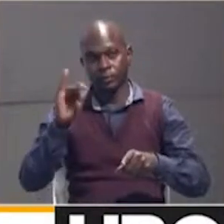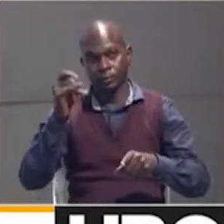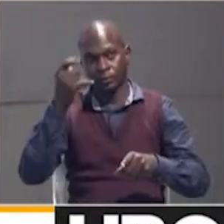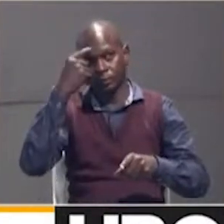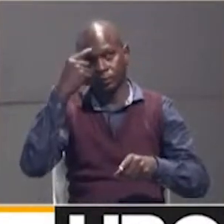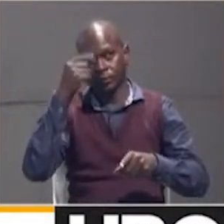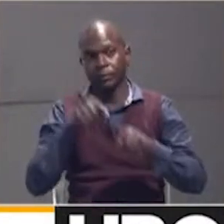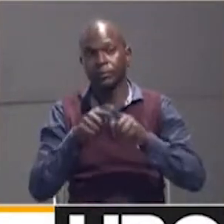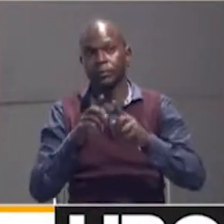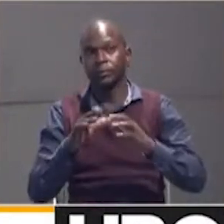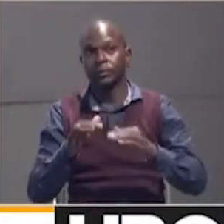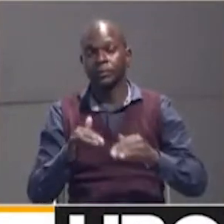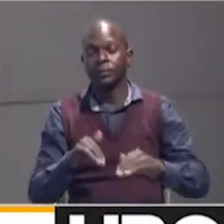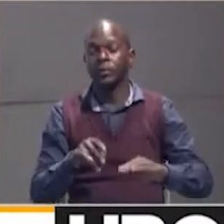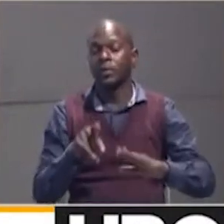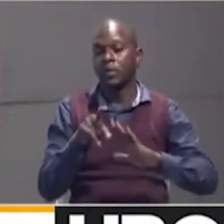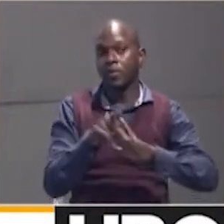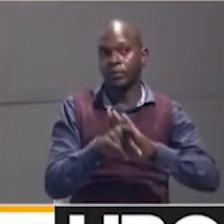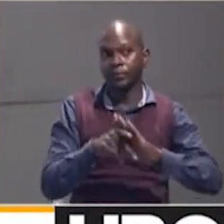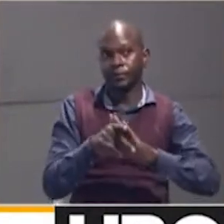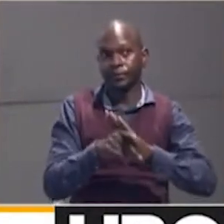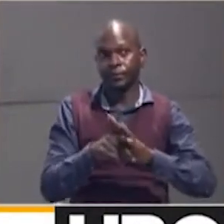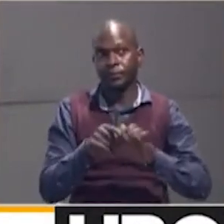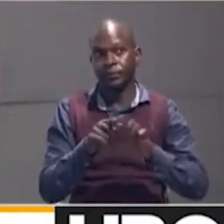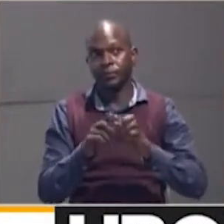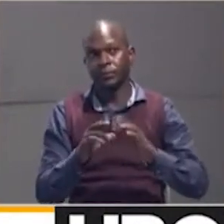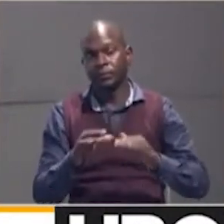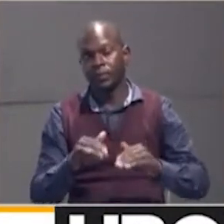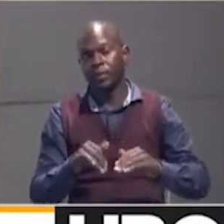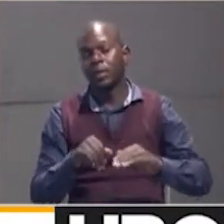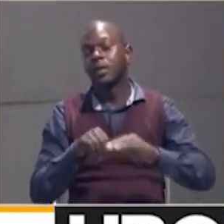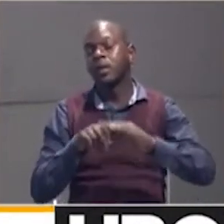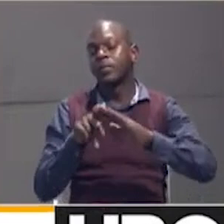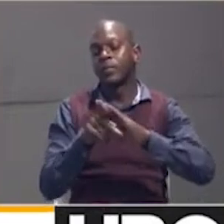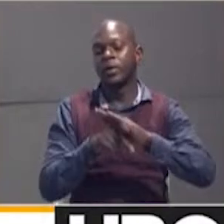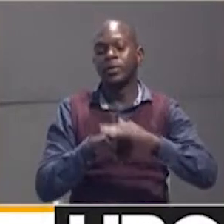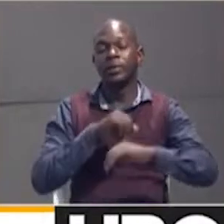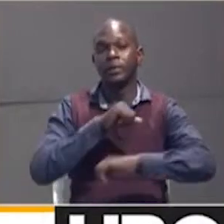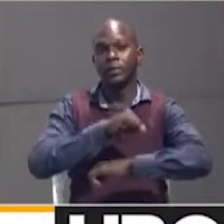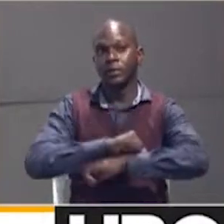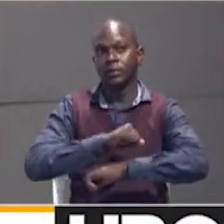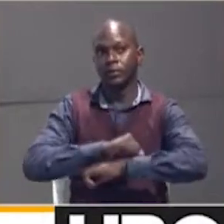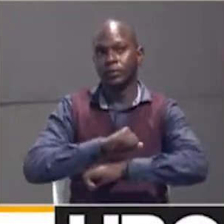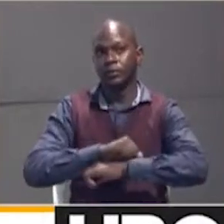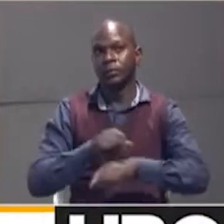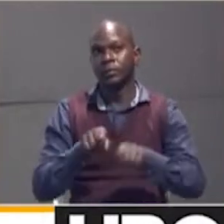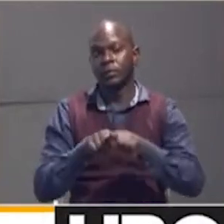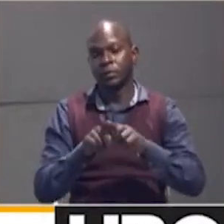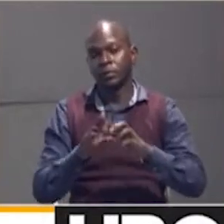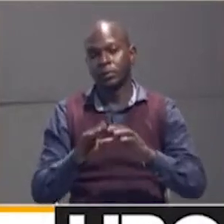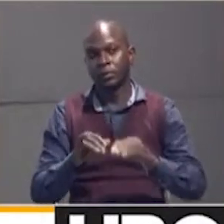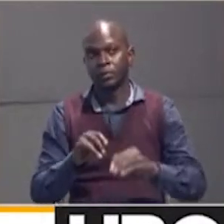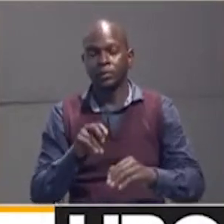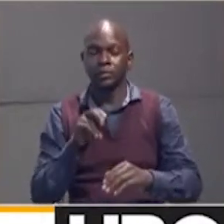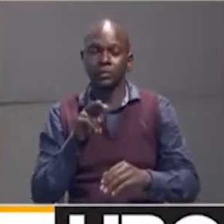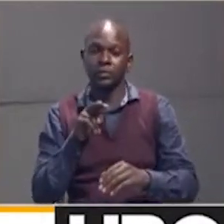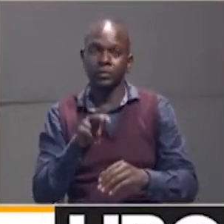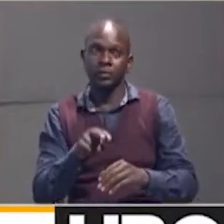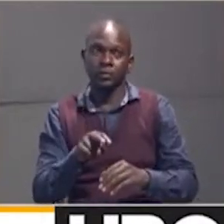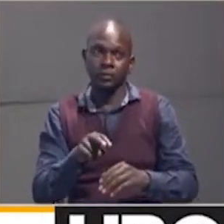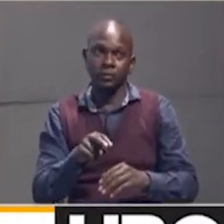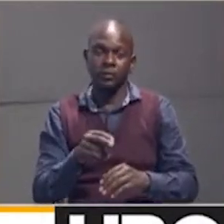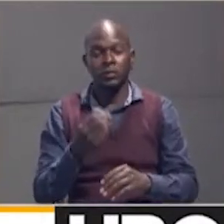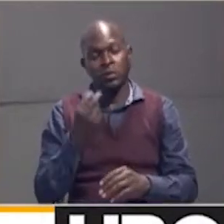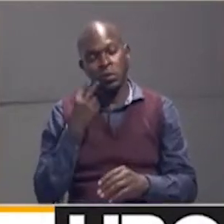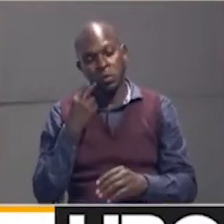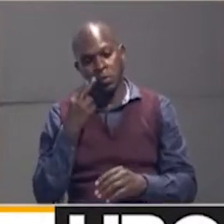the ones, especially for primary, they are the ones that have the primary schools. They are the ones where we have secondary schools. So, but when you look